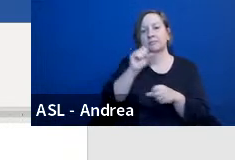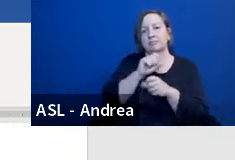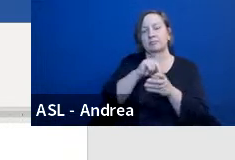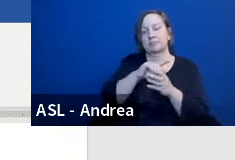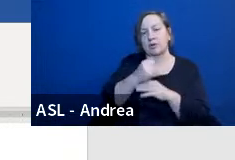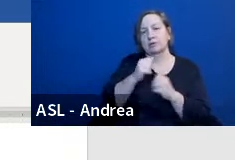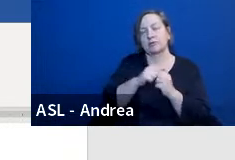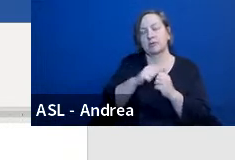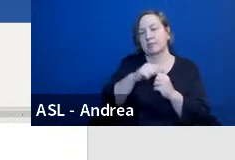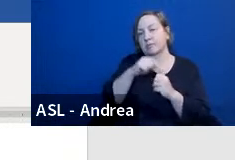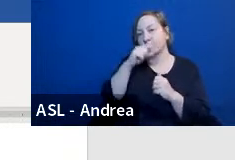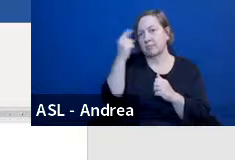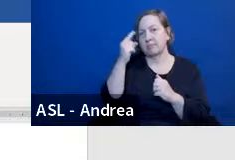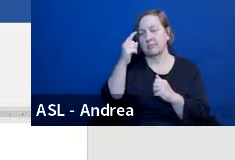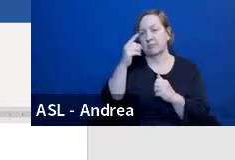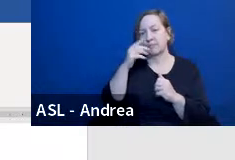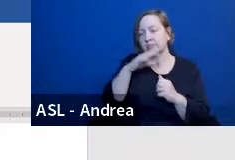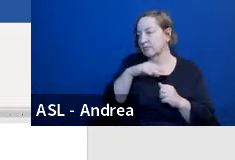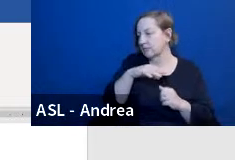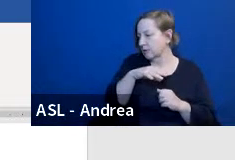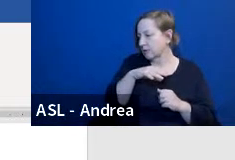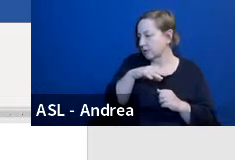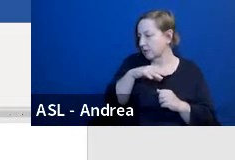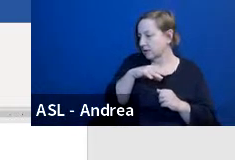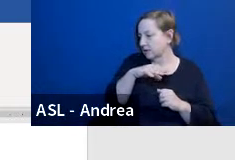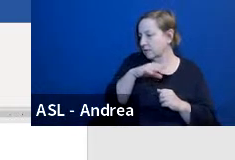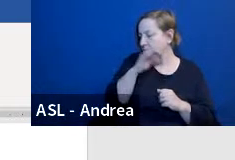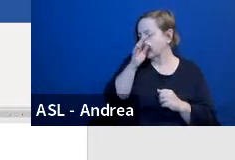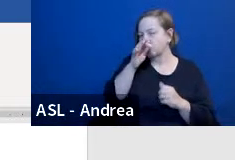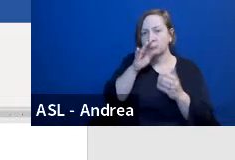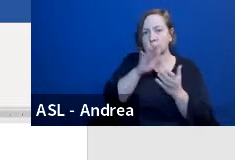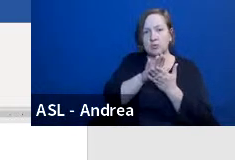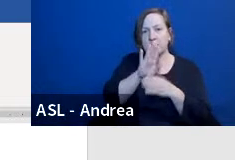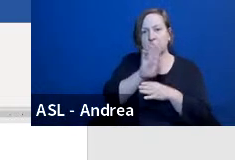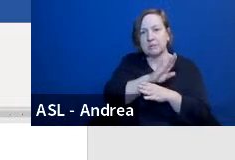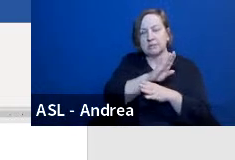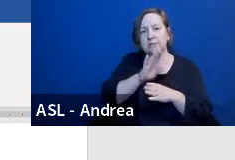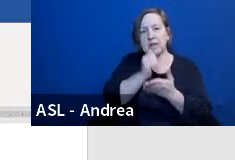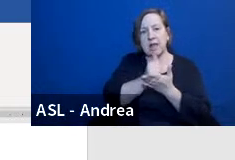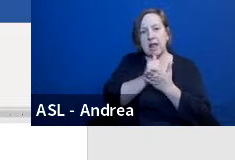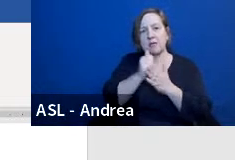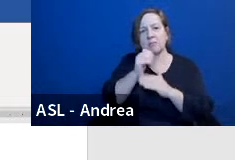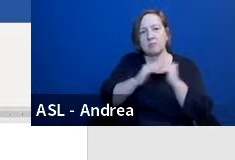Black businesses during 2020 to help do some of this type of capacity building training